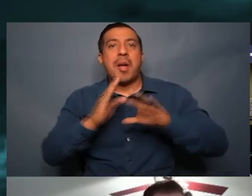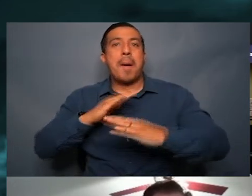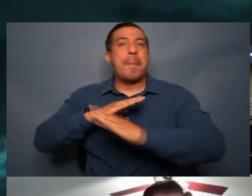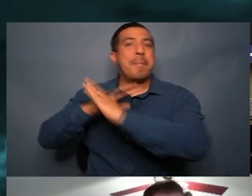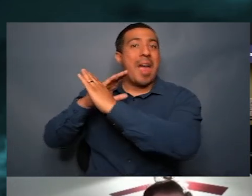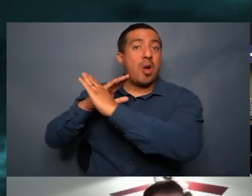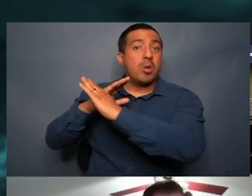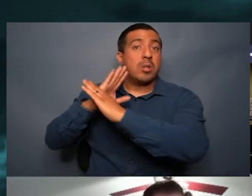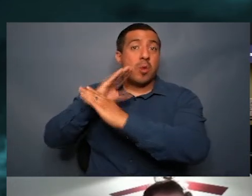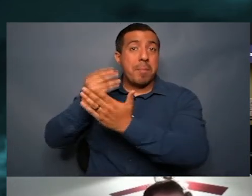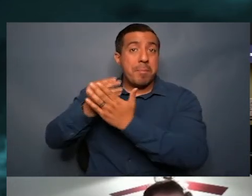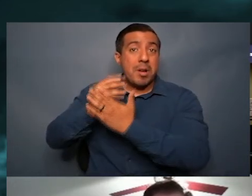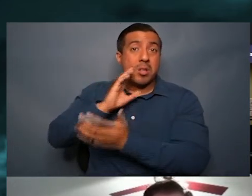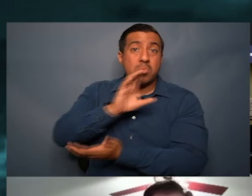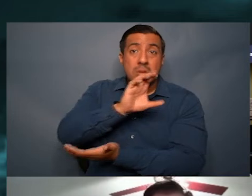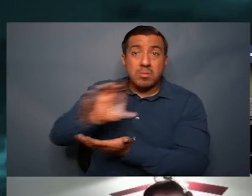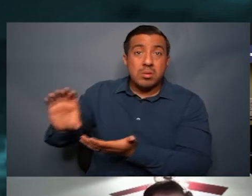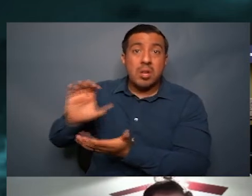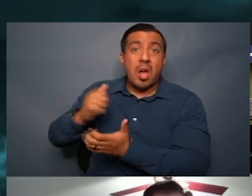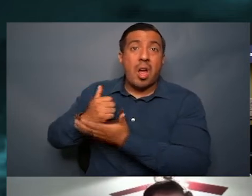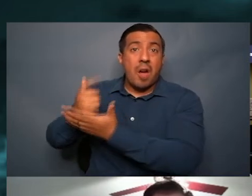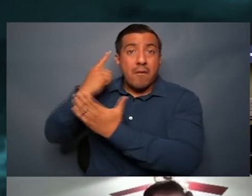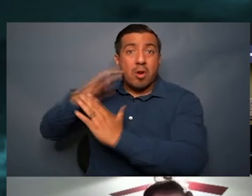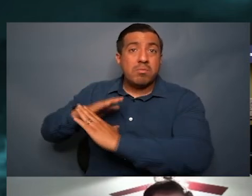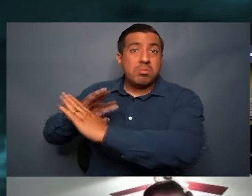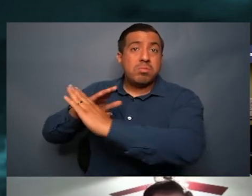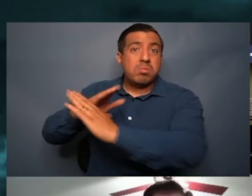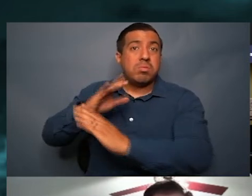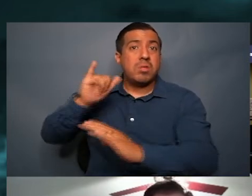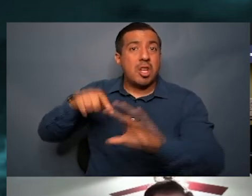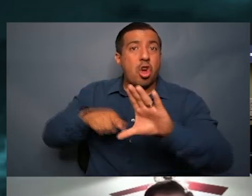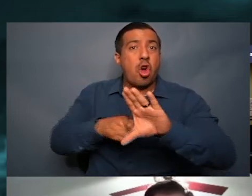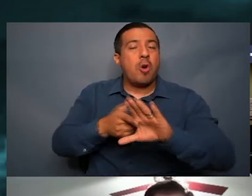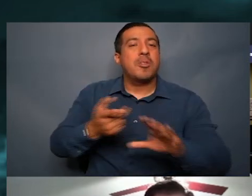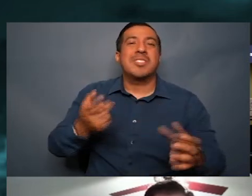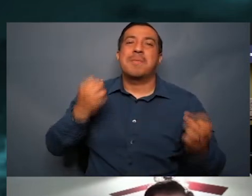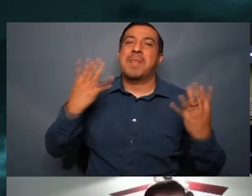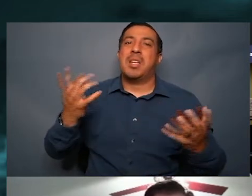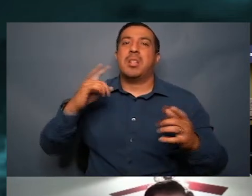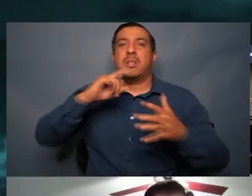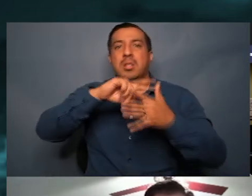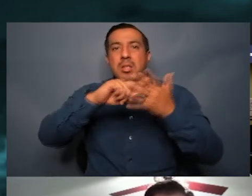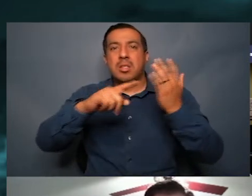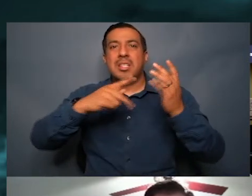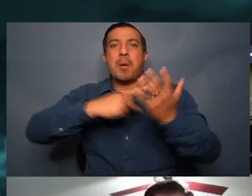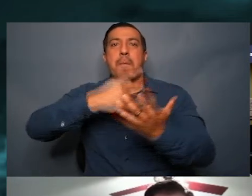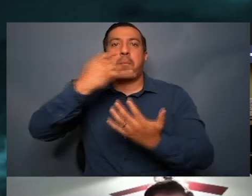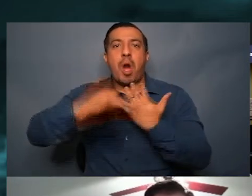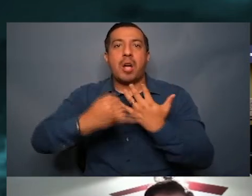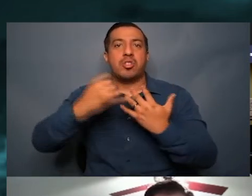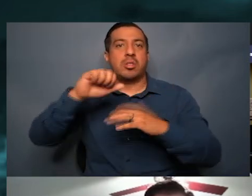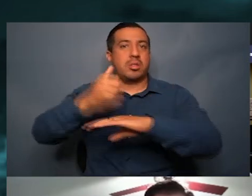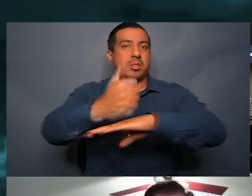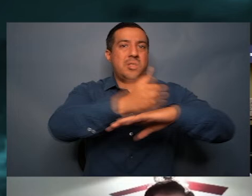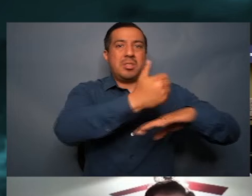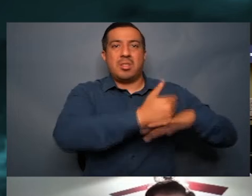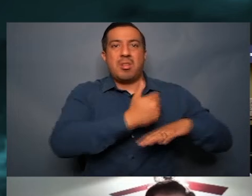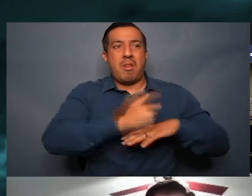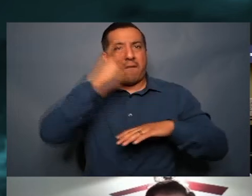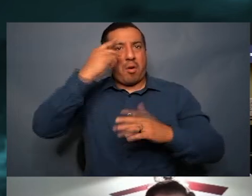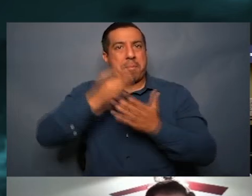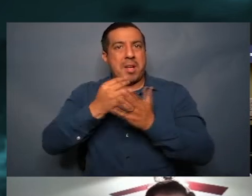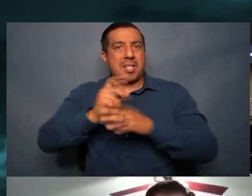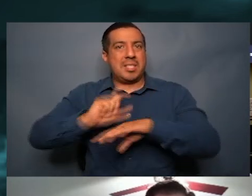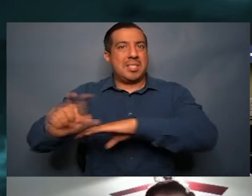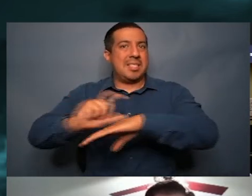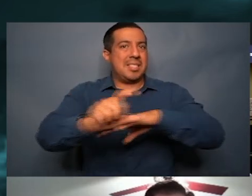Is that going to get funded and built? And so you have all these competing streams, competing projects, if you will, out there for funding.